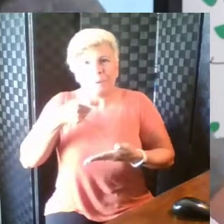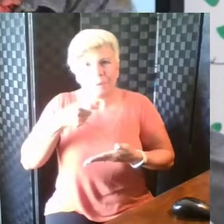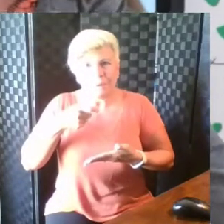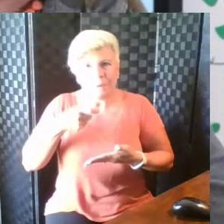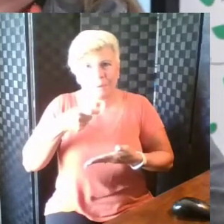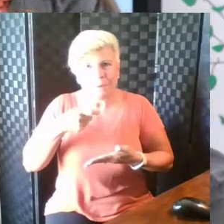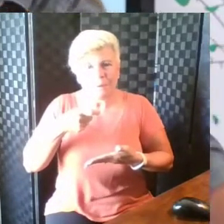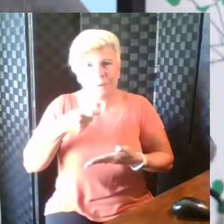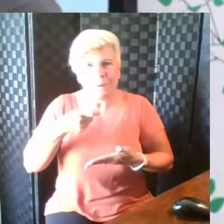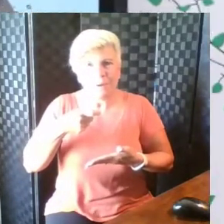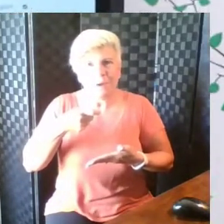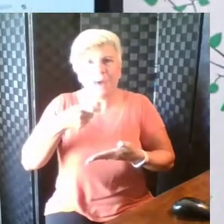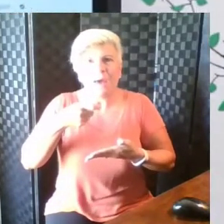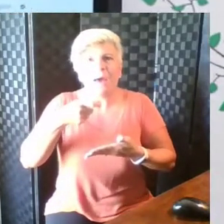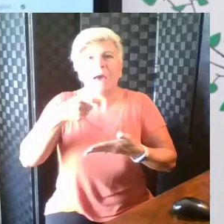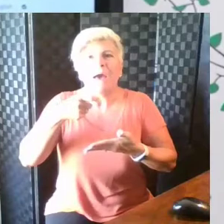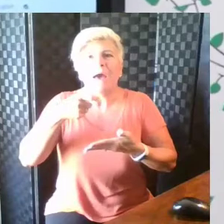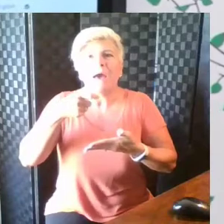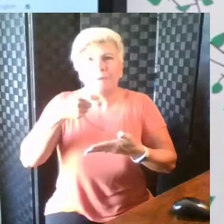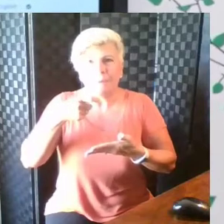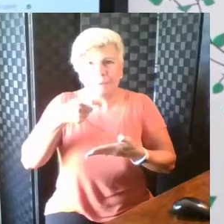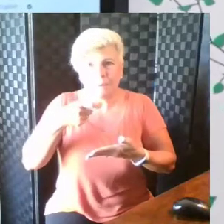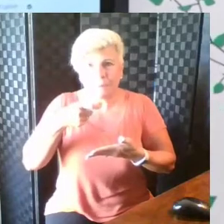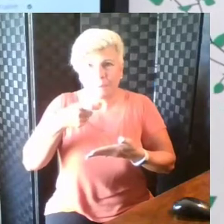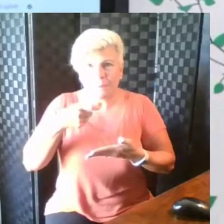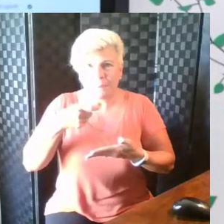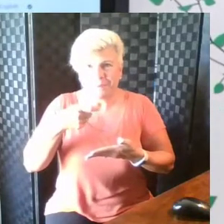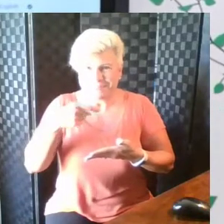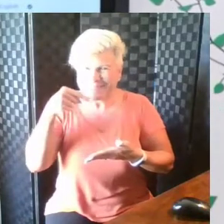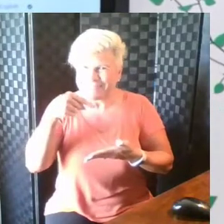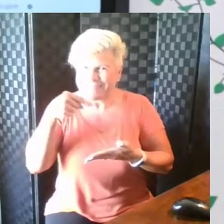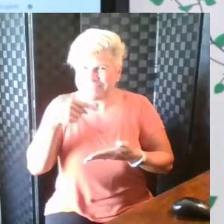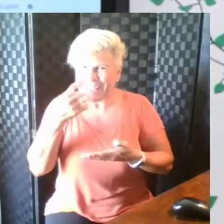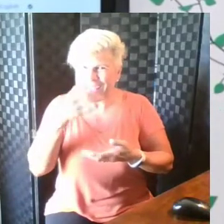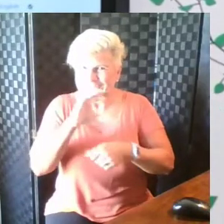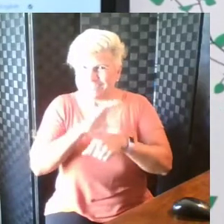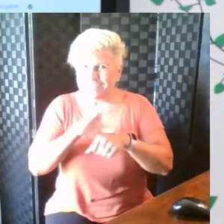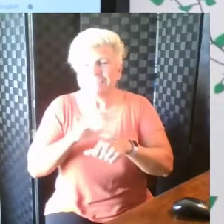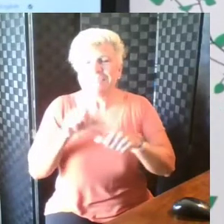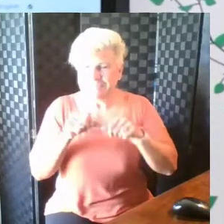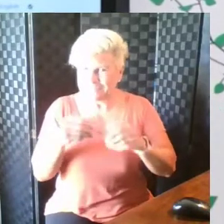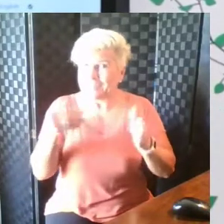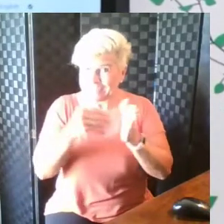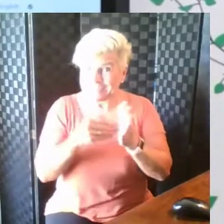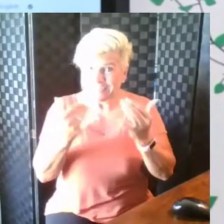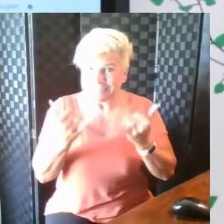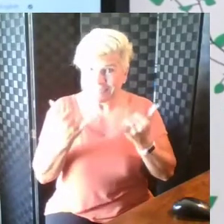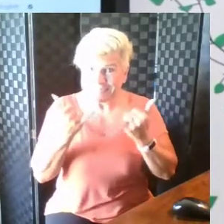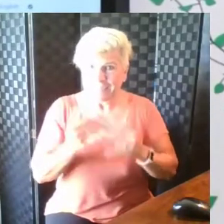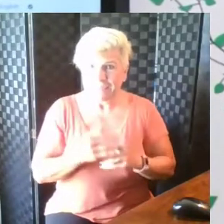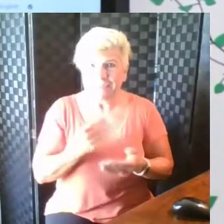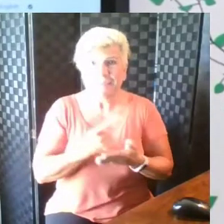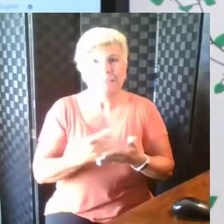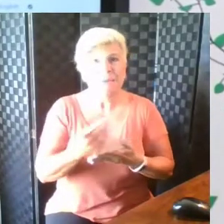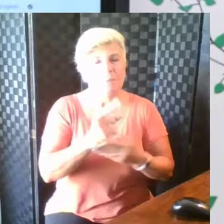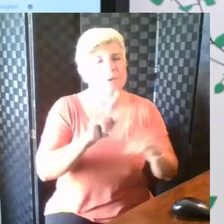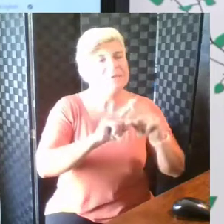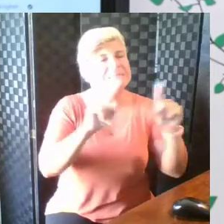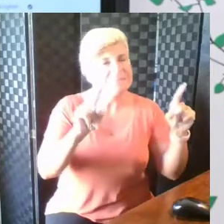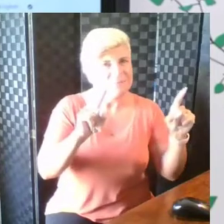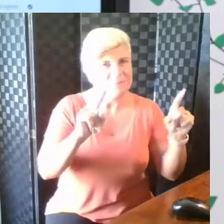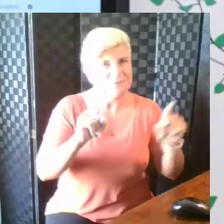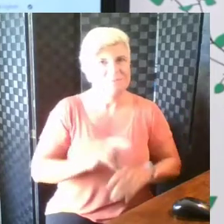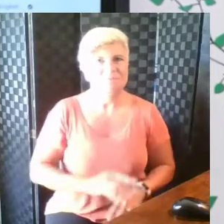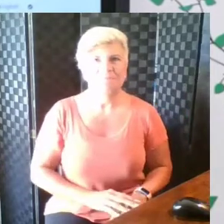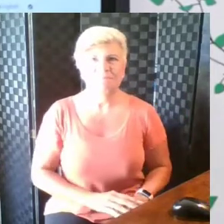that was using a mug of hot cocoa or hot chocolate. So we're going to continue that one again today, and then next week I'll show you a different one that's a little more